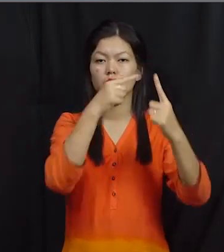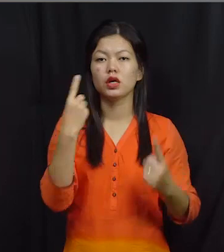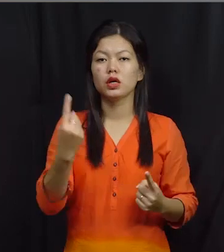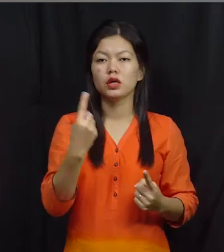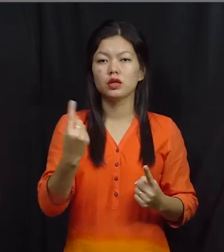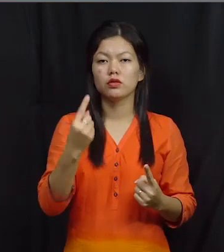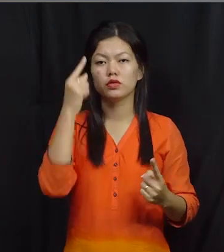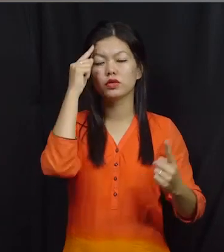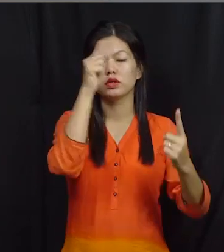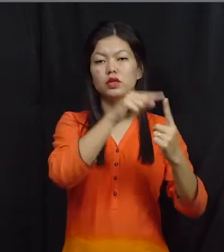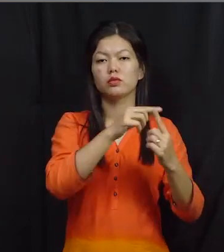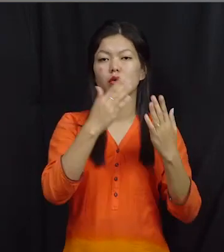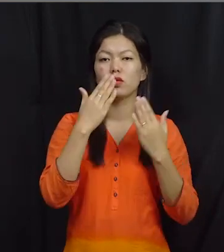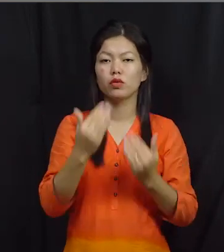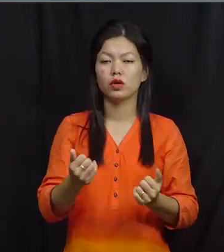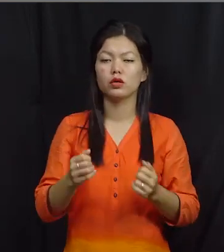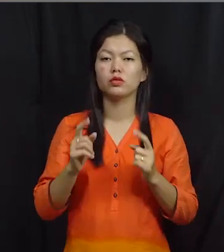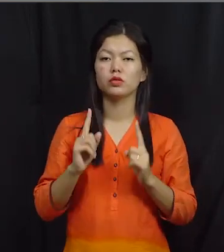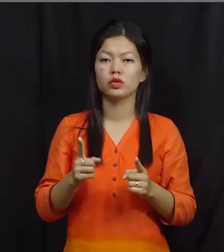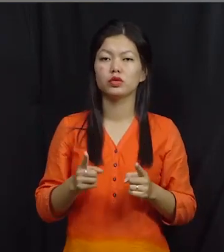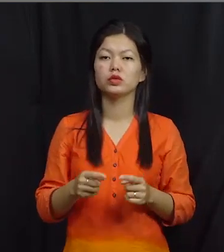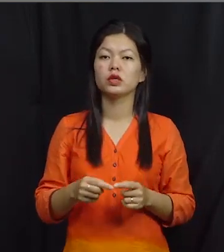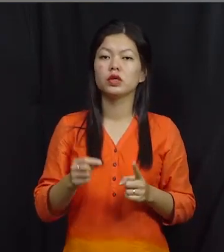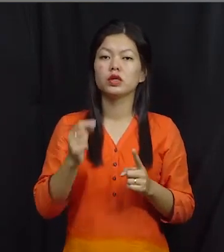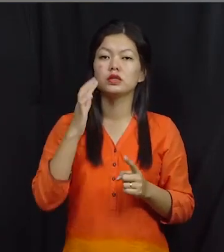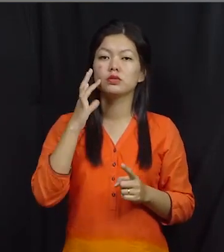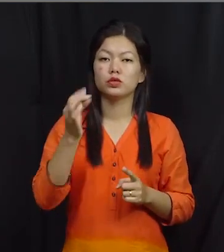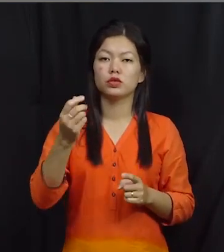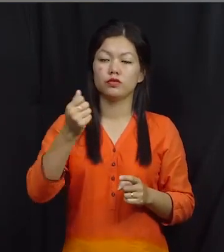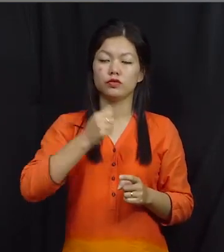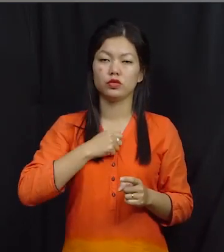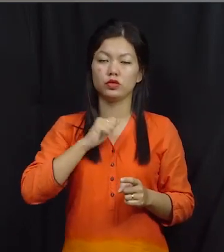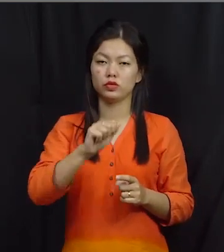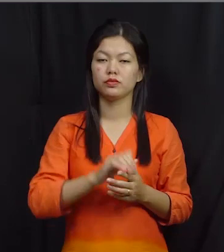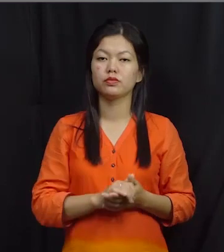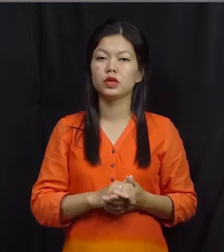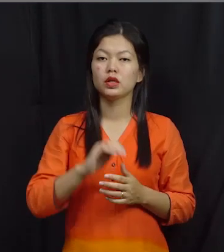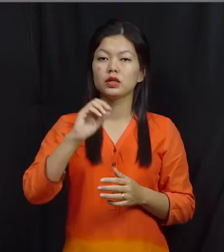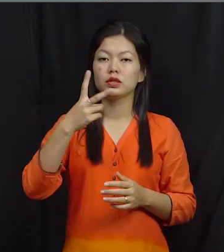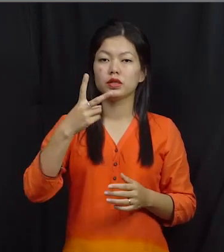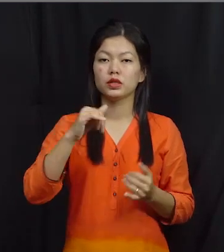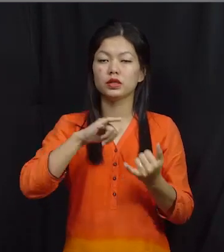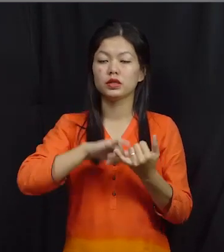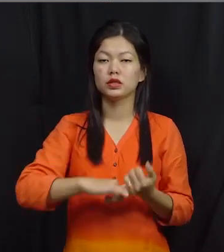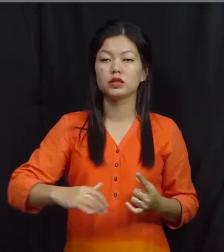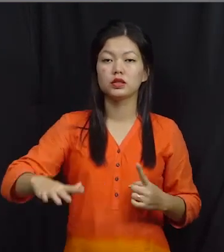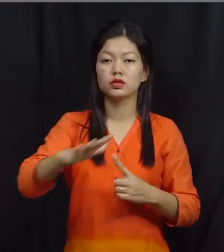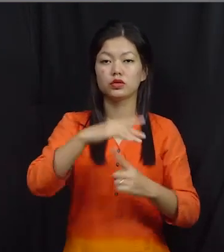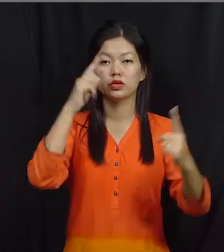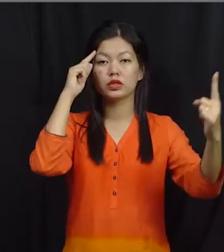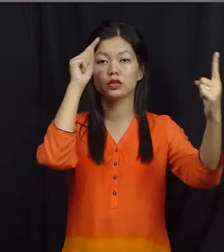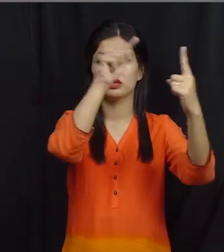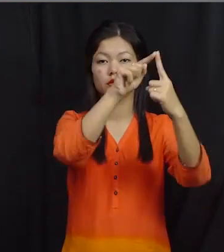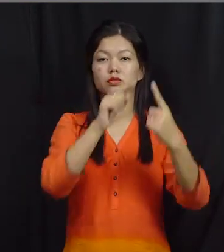you pursuing education? The second one is social aim of education. As we're getting educated, as